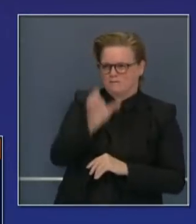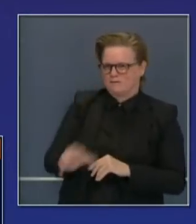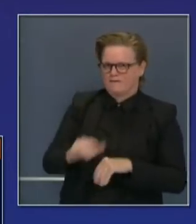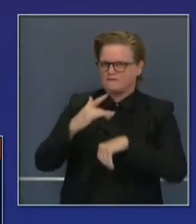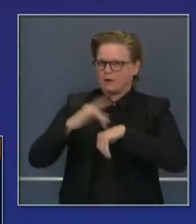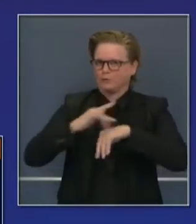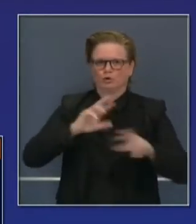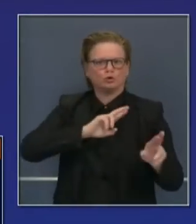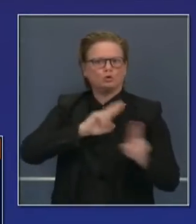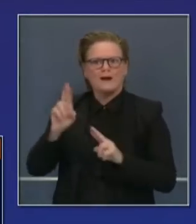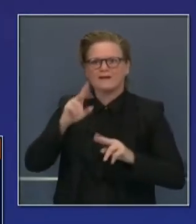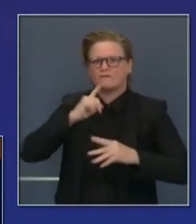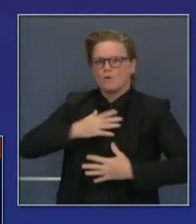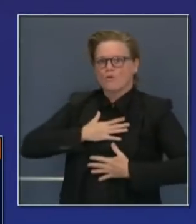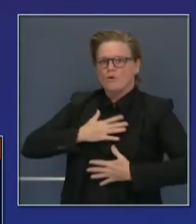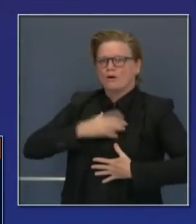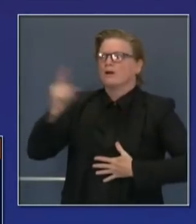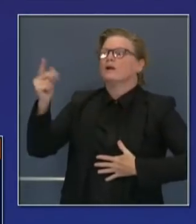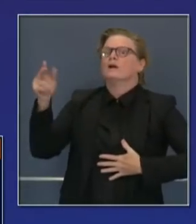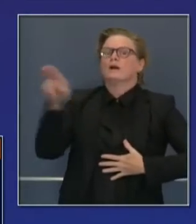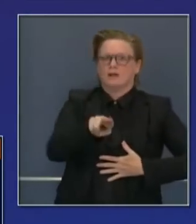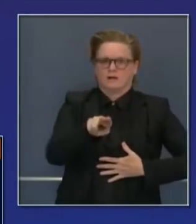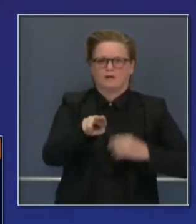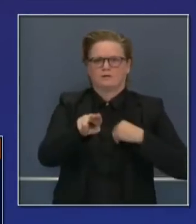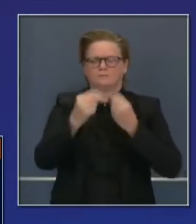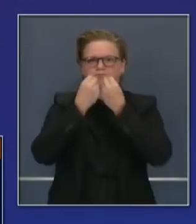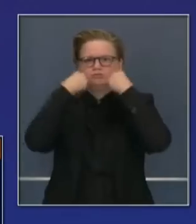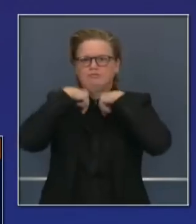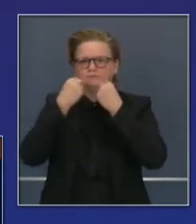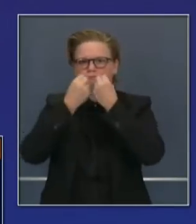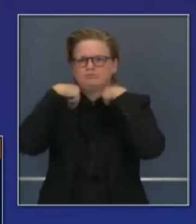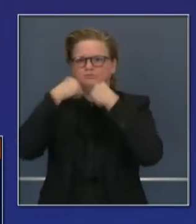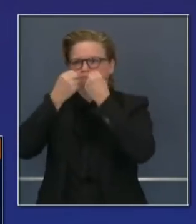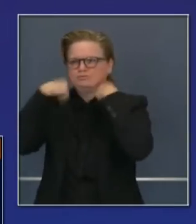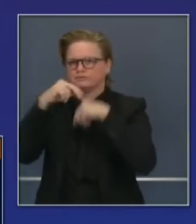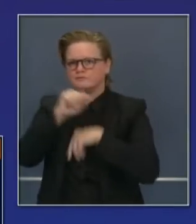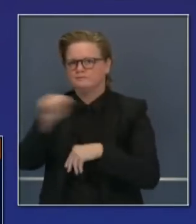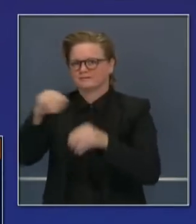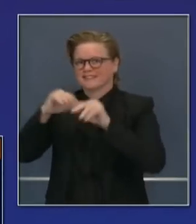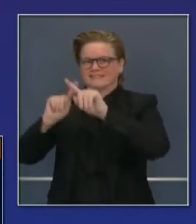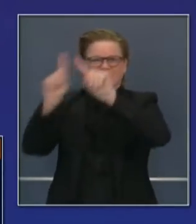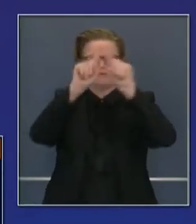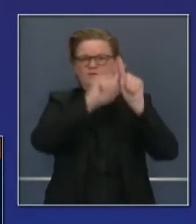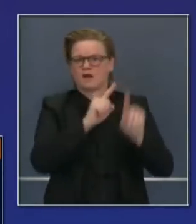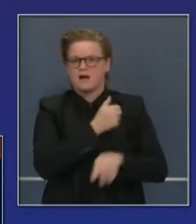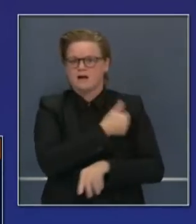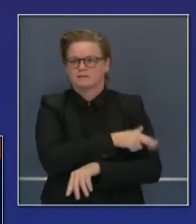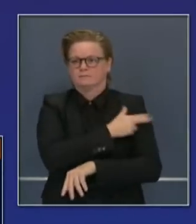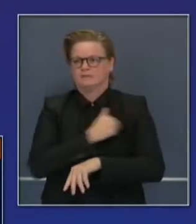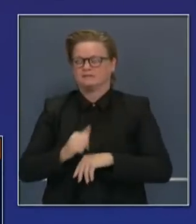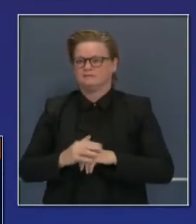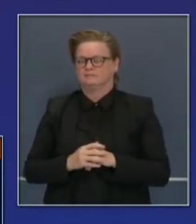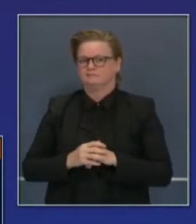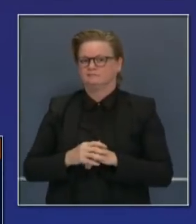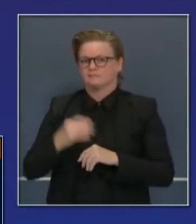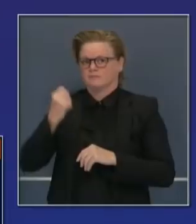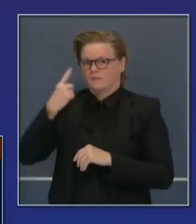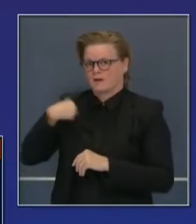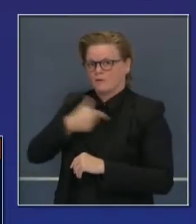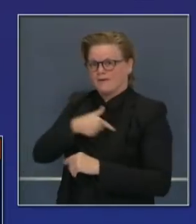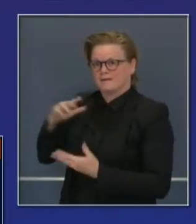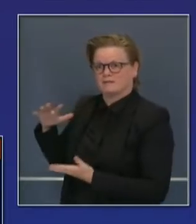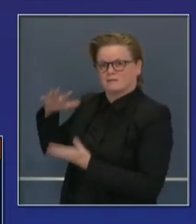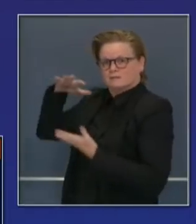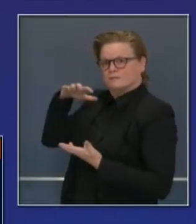use today, close to 7,000 within the hospital system, the healthcare delivery system. But in addition to that, we have been